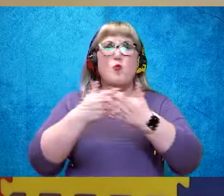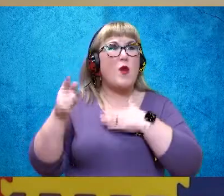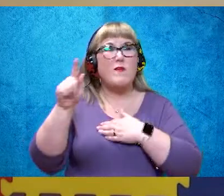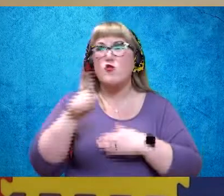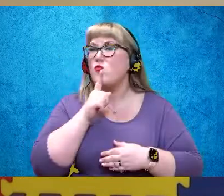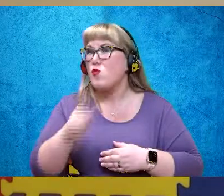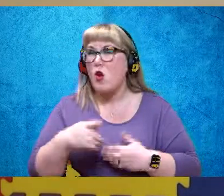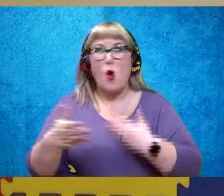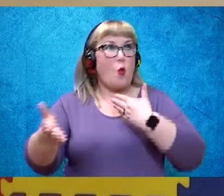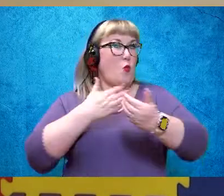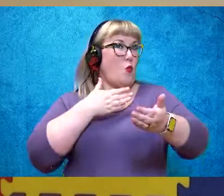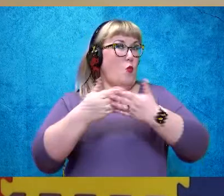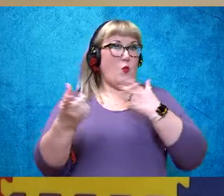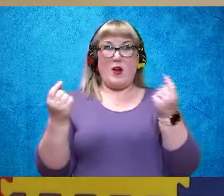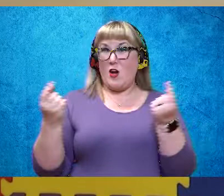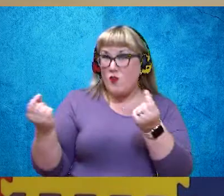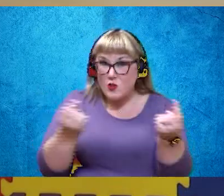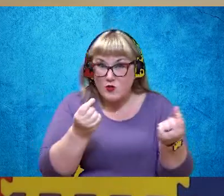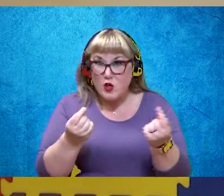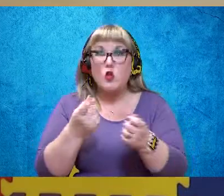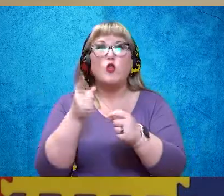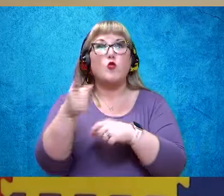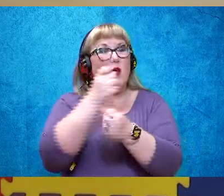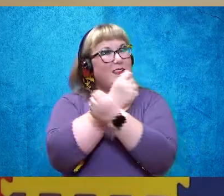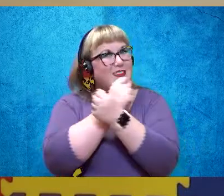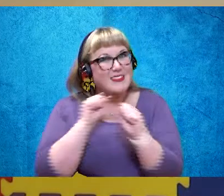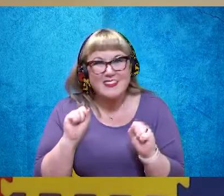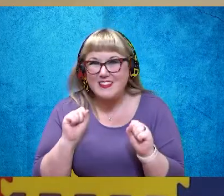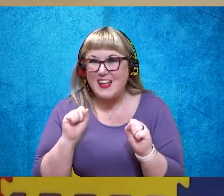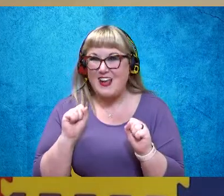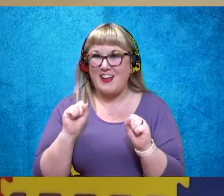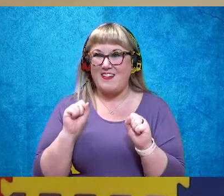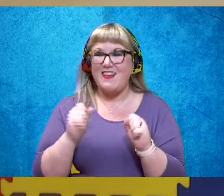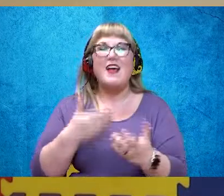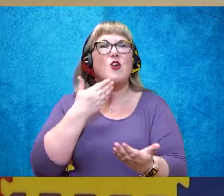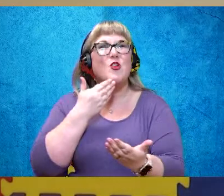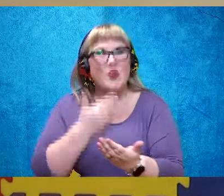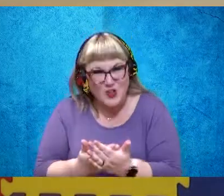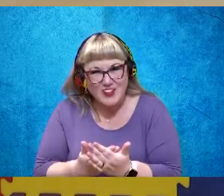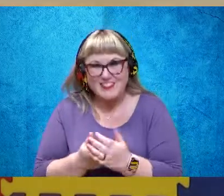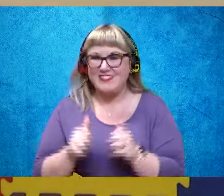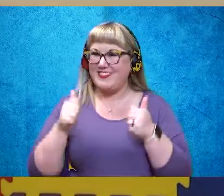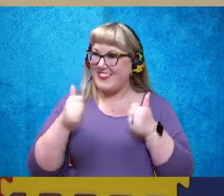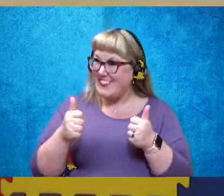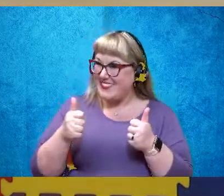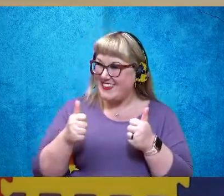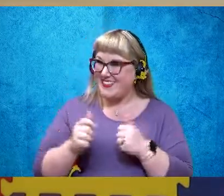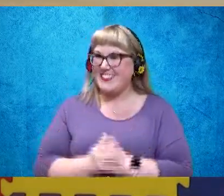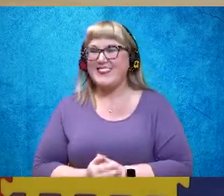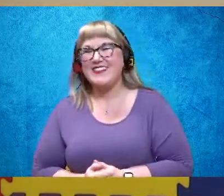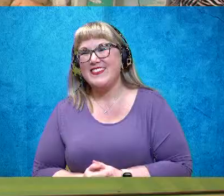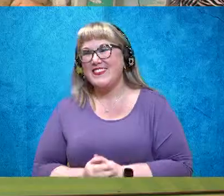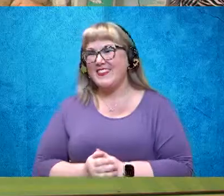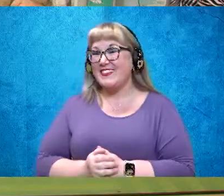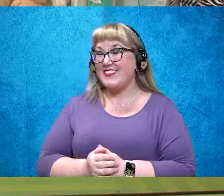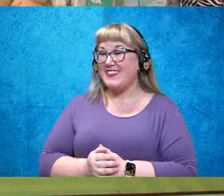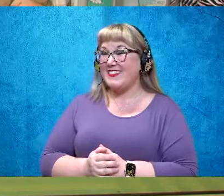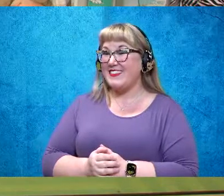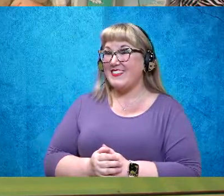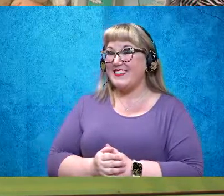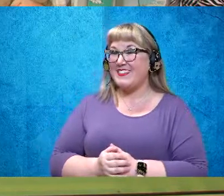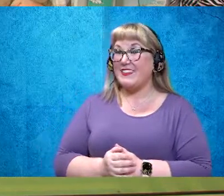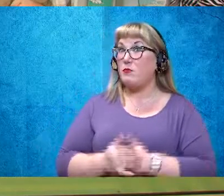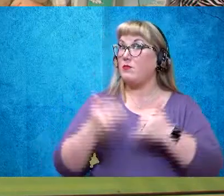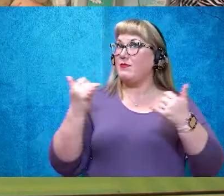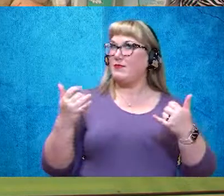and whatever you're doing, you are safe and well. All right, guys.